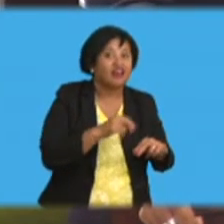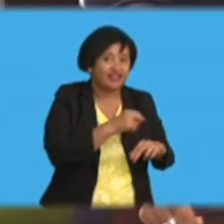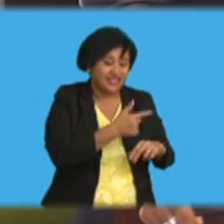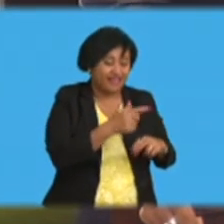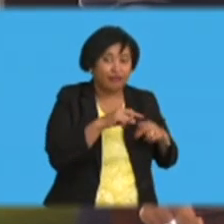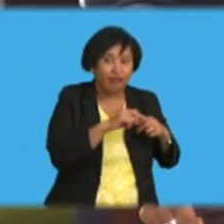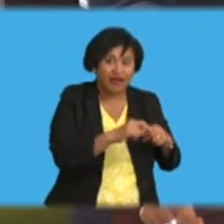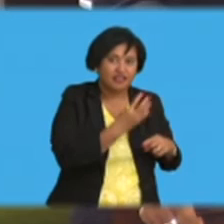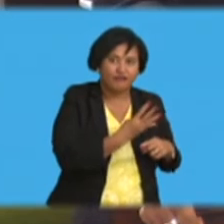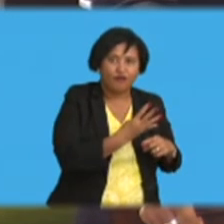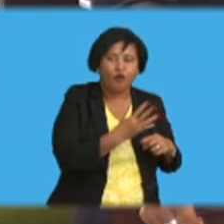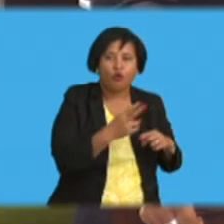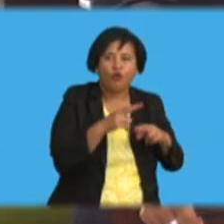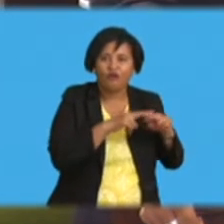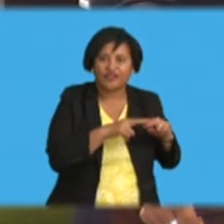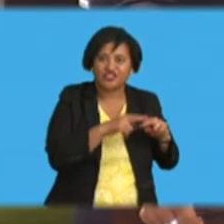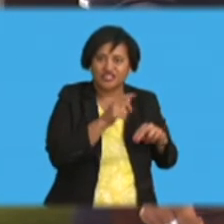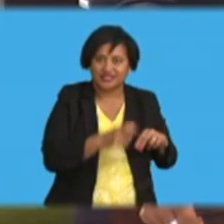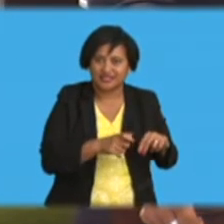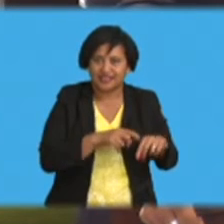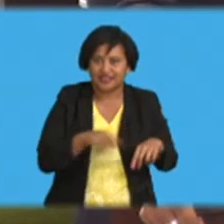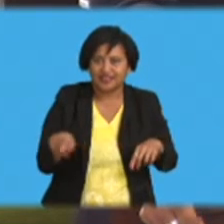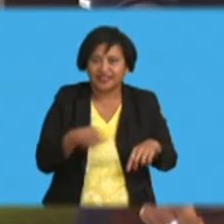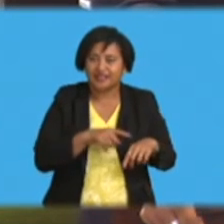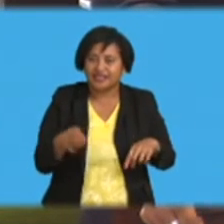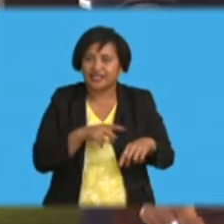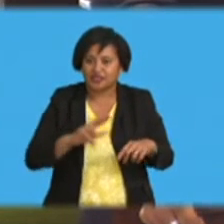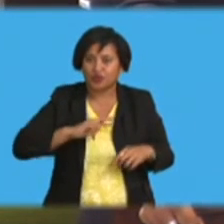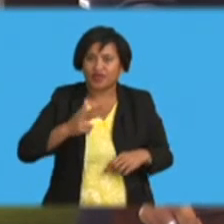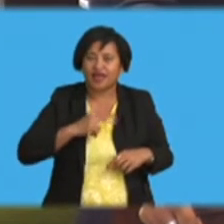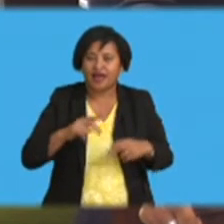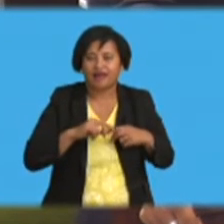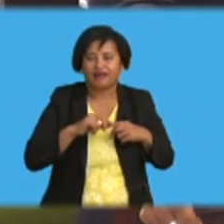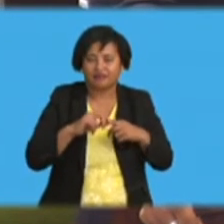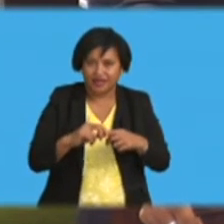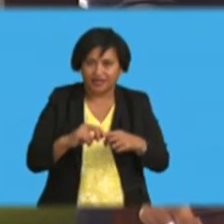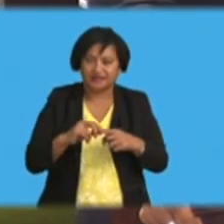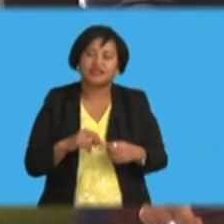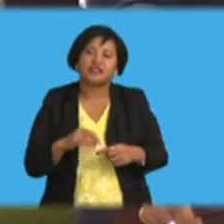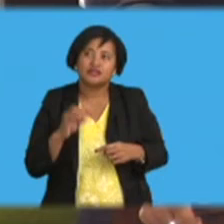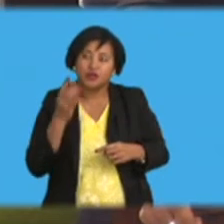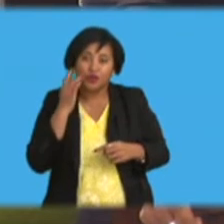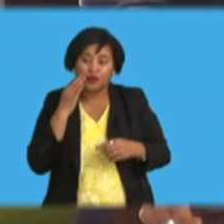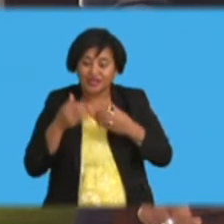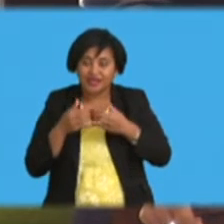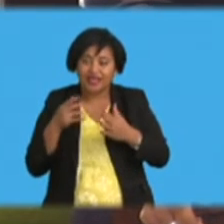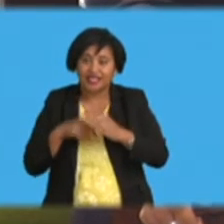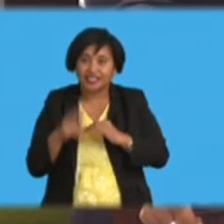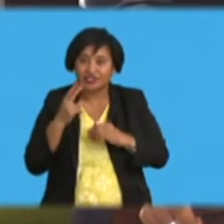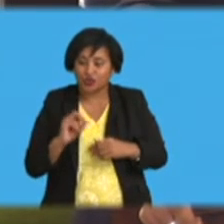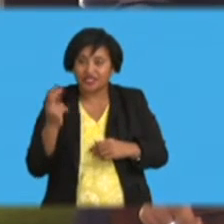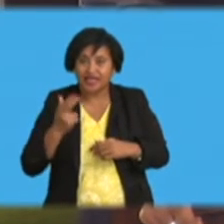Fijians. Once the Fiji Aviation Academy, I mentioned earlier on, Madam Speaker, commences operations in 2018, it will allow